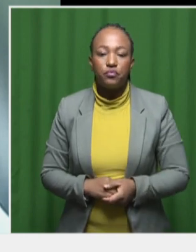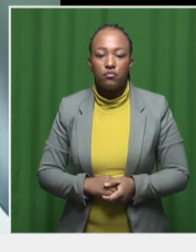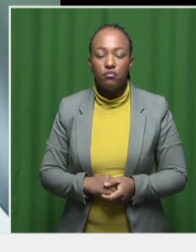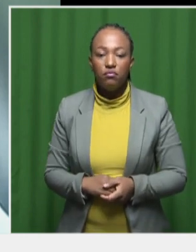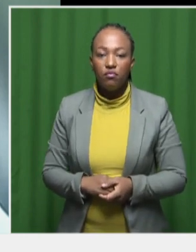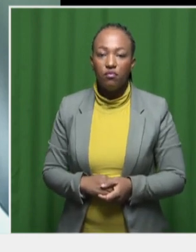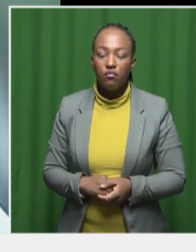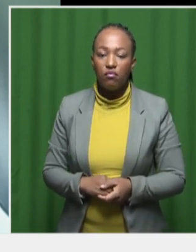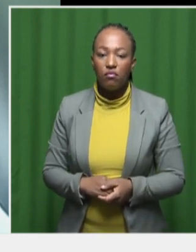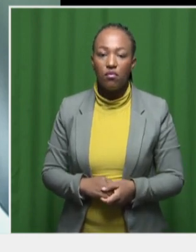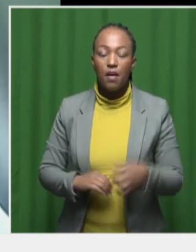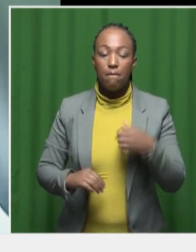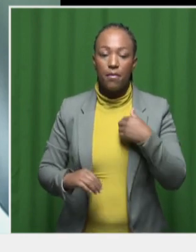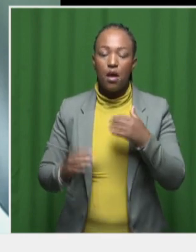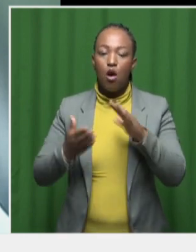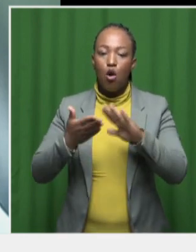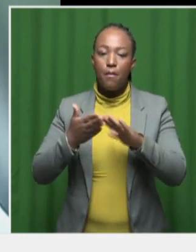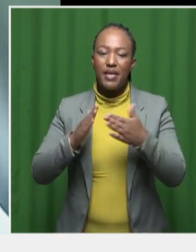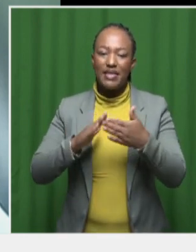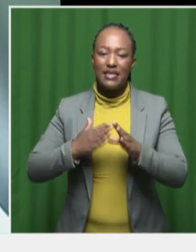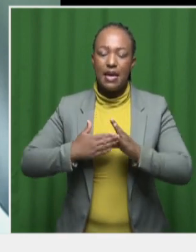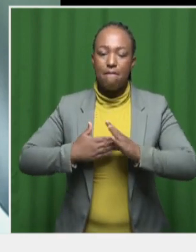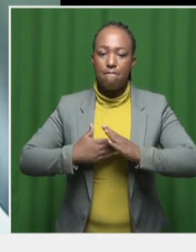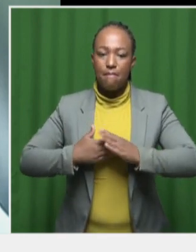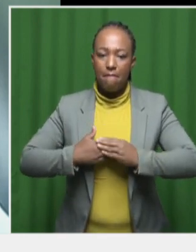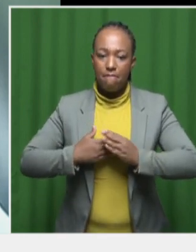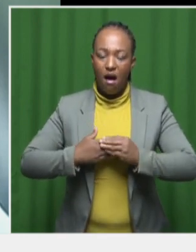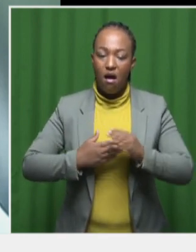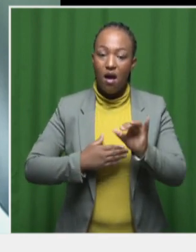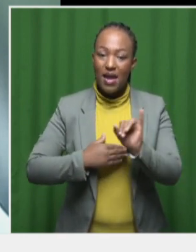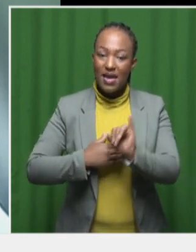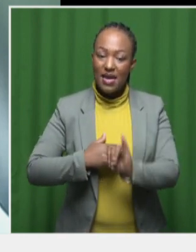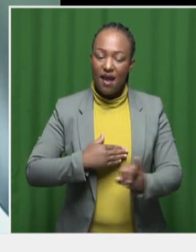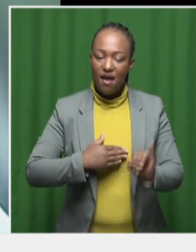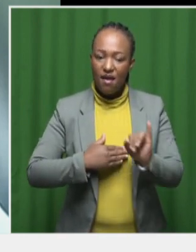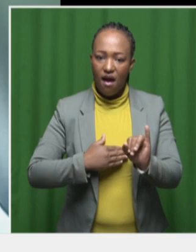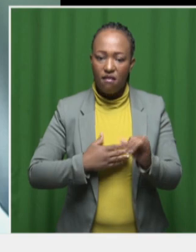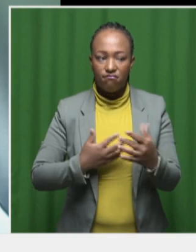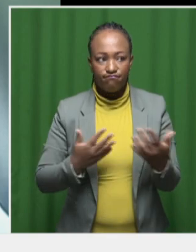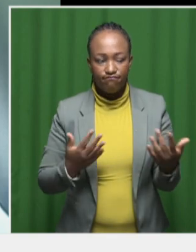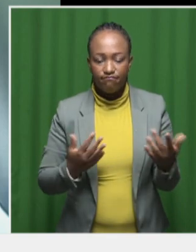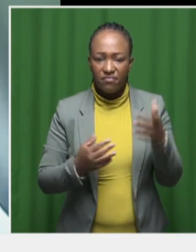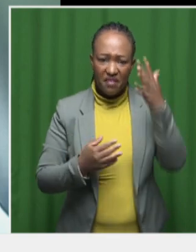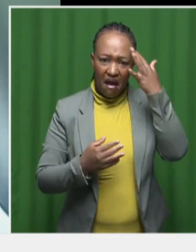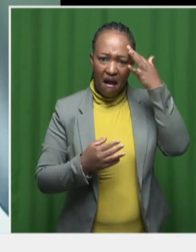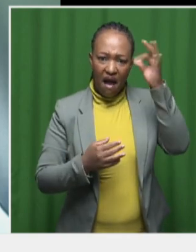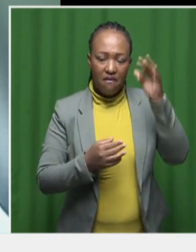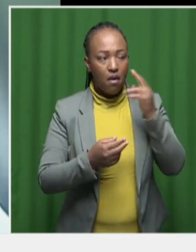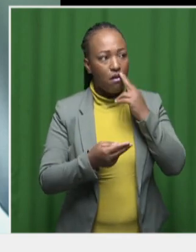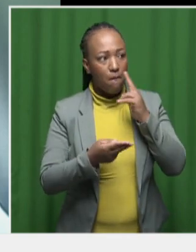As a resident of Inanda, I haven't seen any progress made by the government.